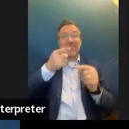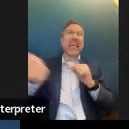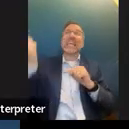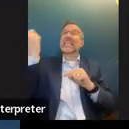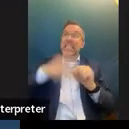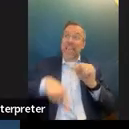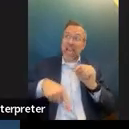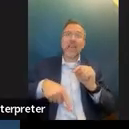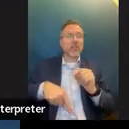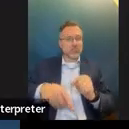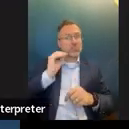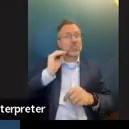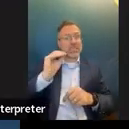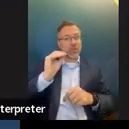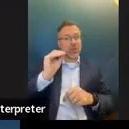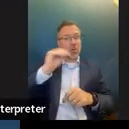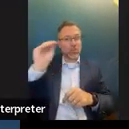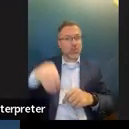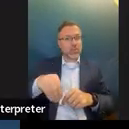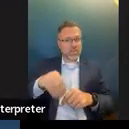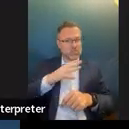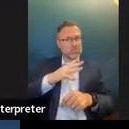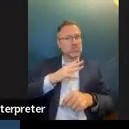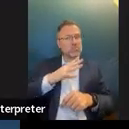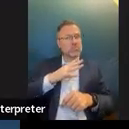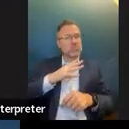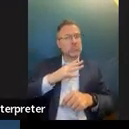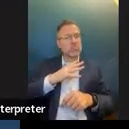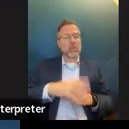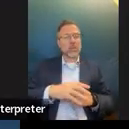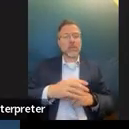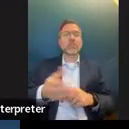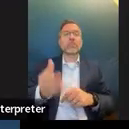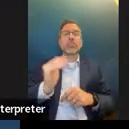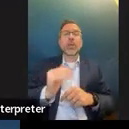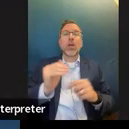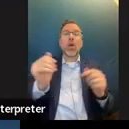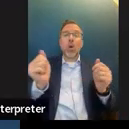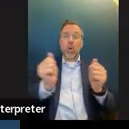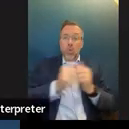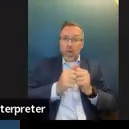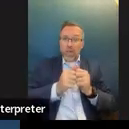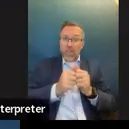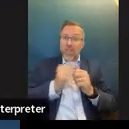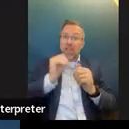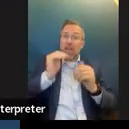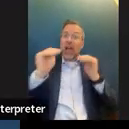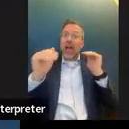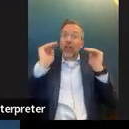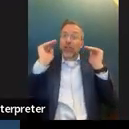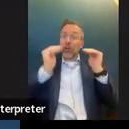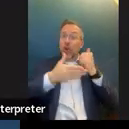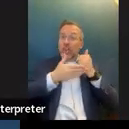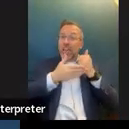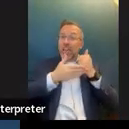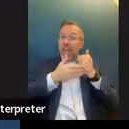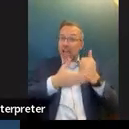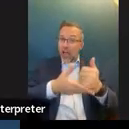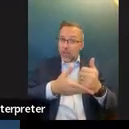Requesting help. With adult prompting, Sammy uses a help card to request help in 50% of